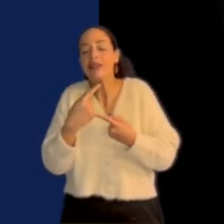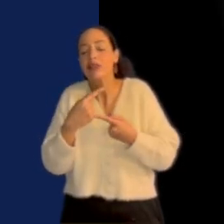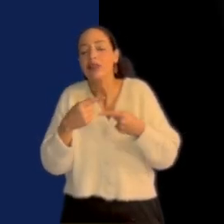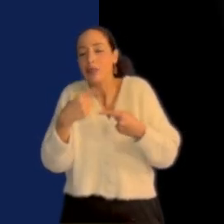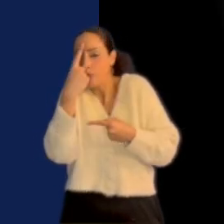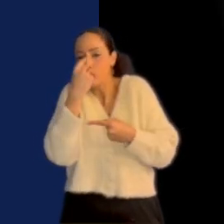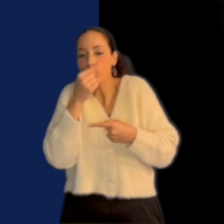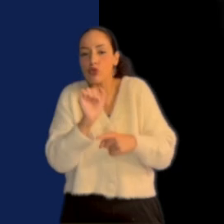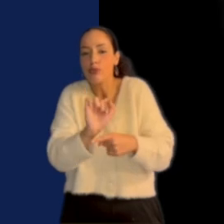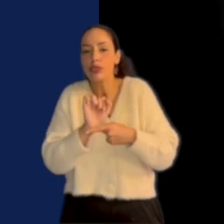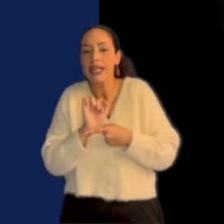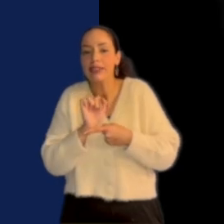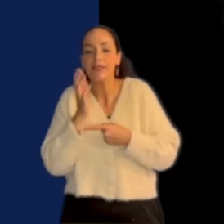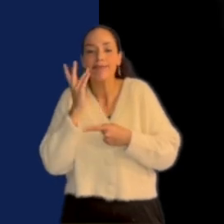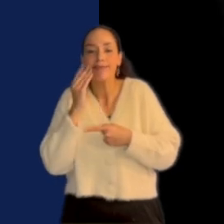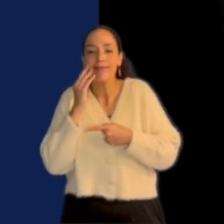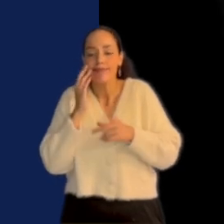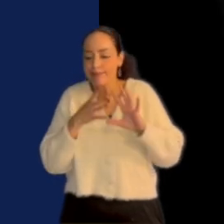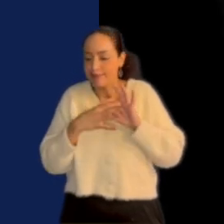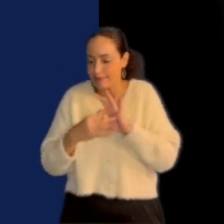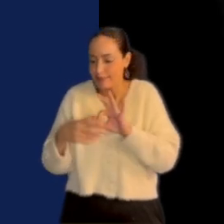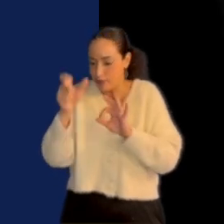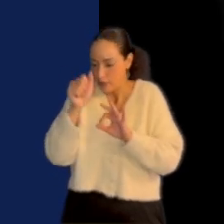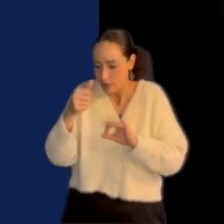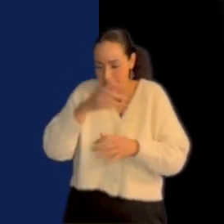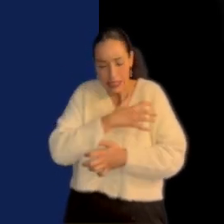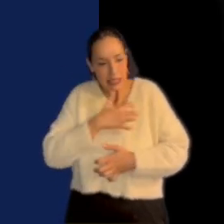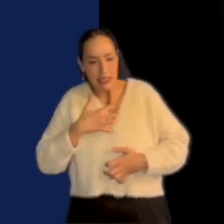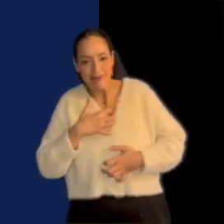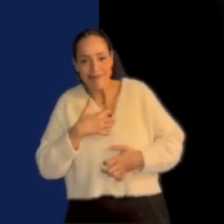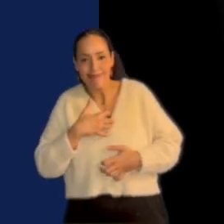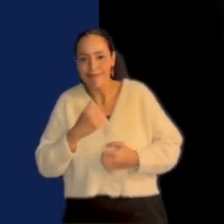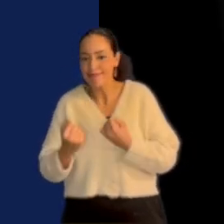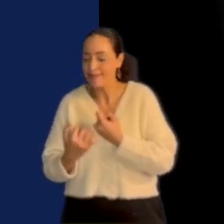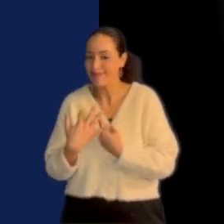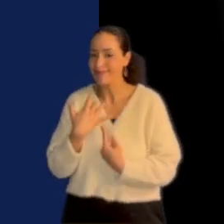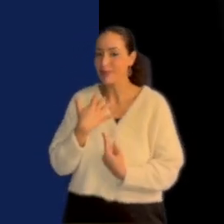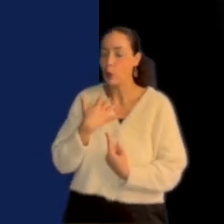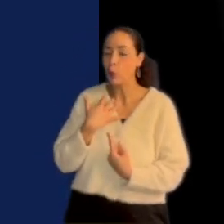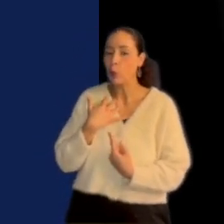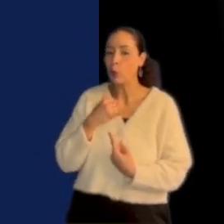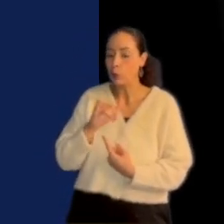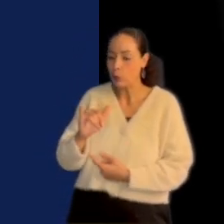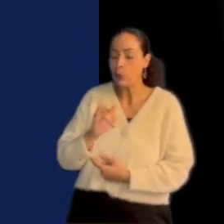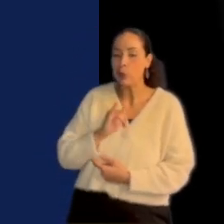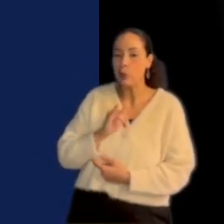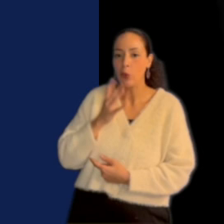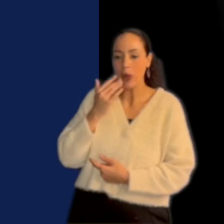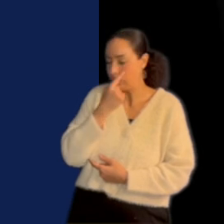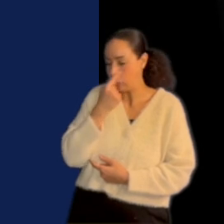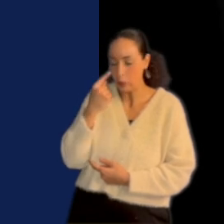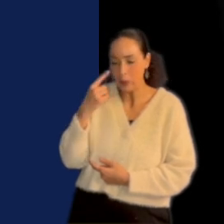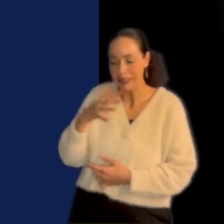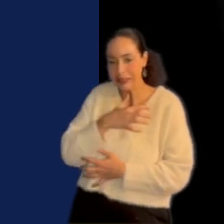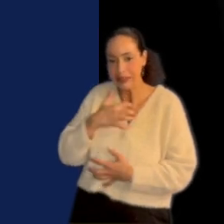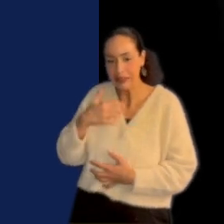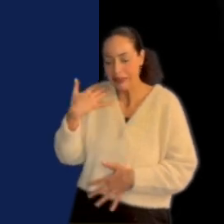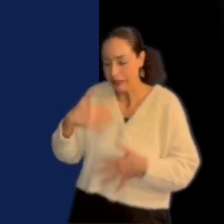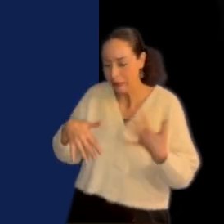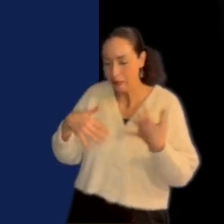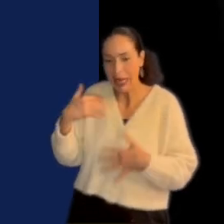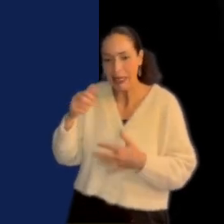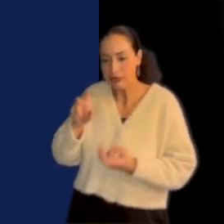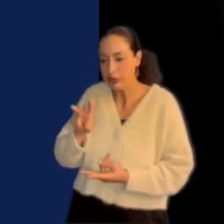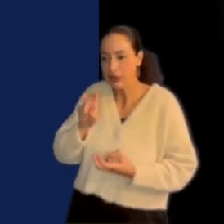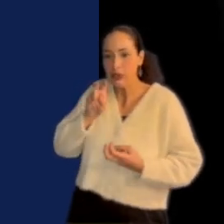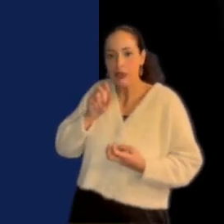our world darkens too. When we bear witness to distress, pain and anguish permeate our hearts. We see parts of humanity that